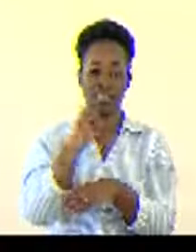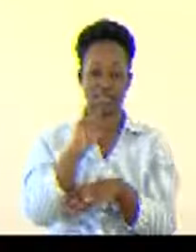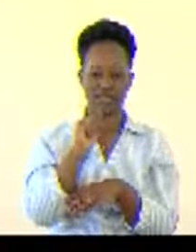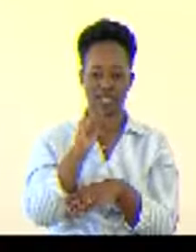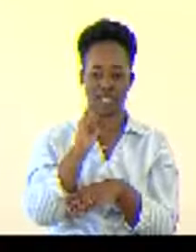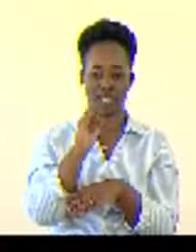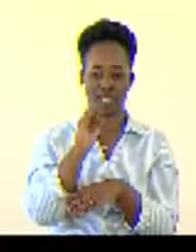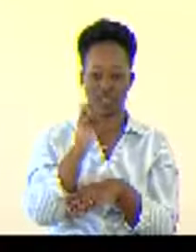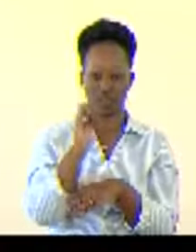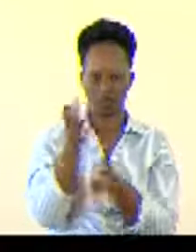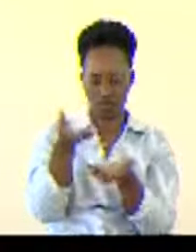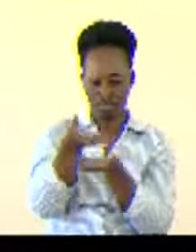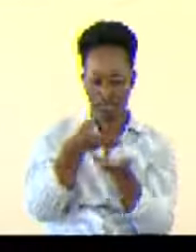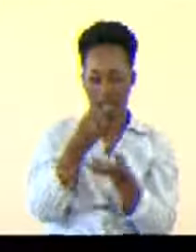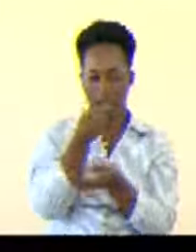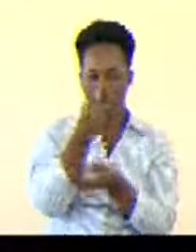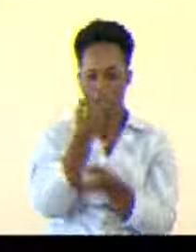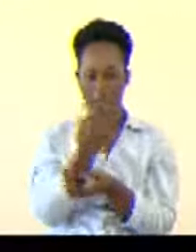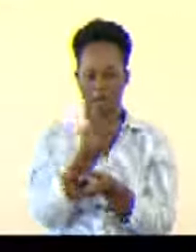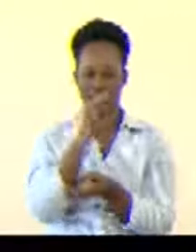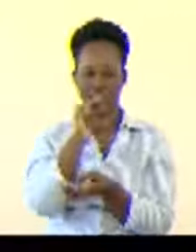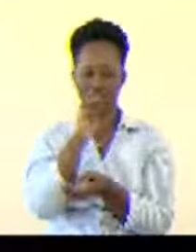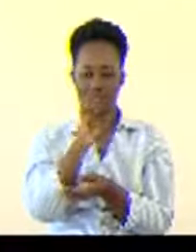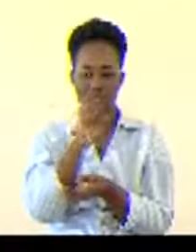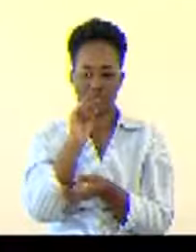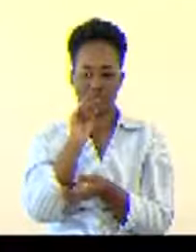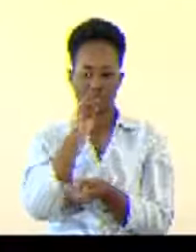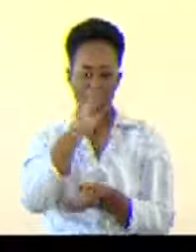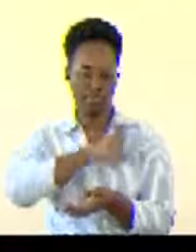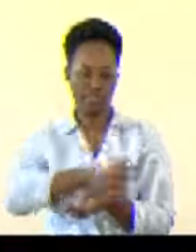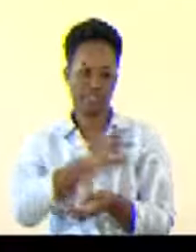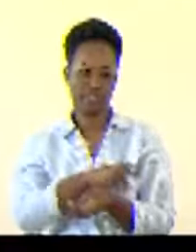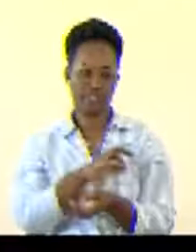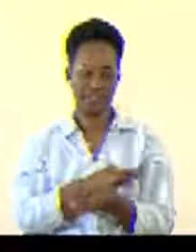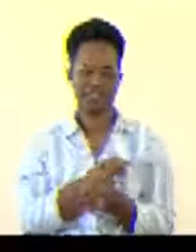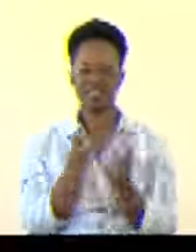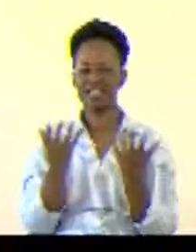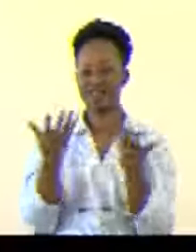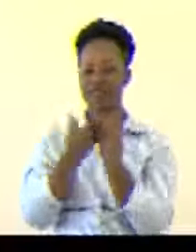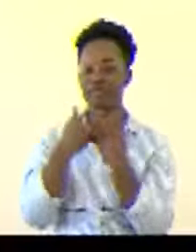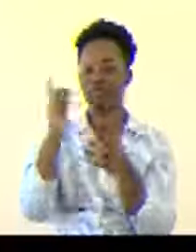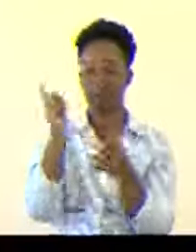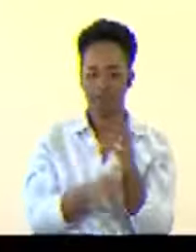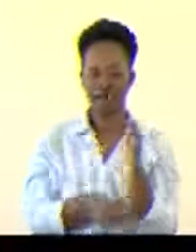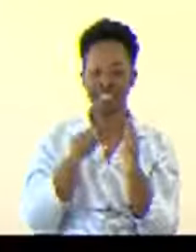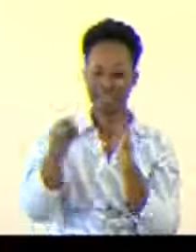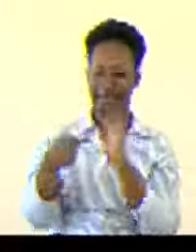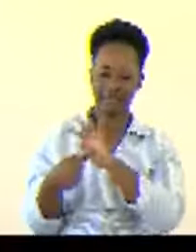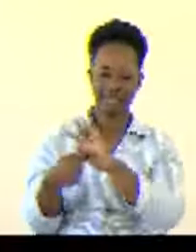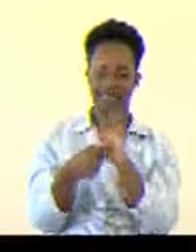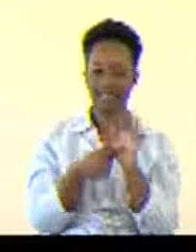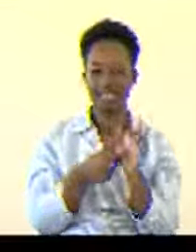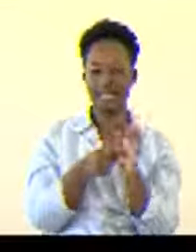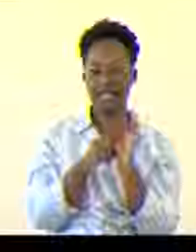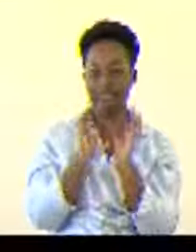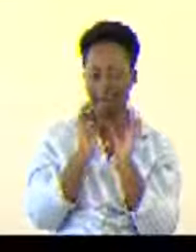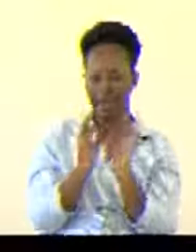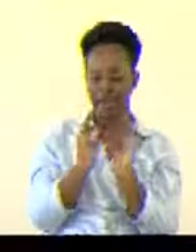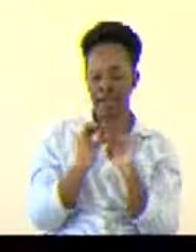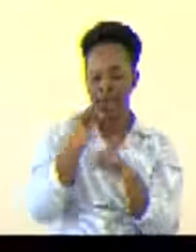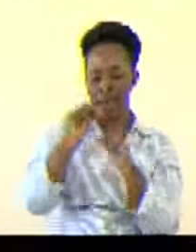much net profit each unit of capital generates. This ratio measures the efficiency on how a